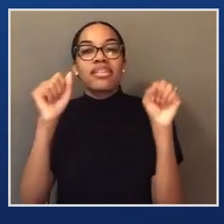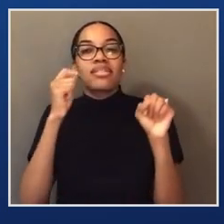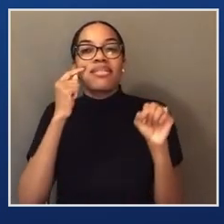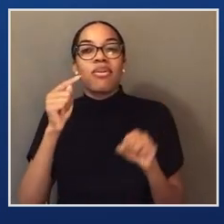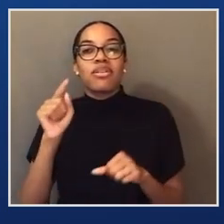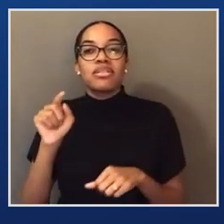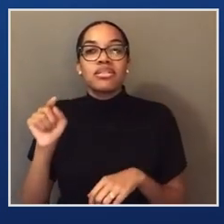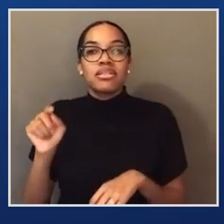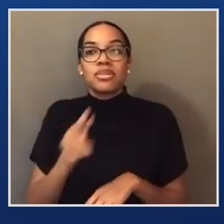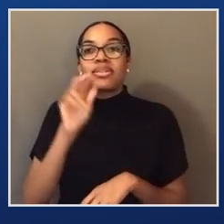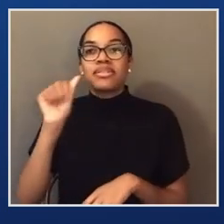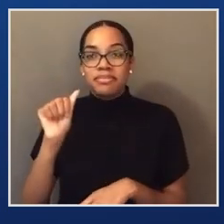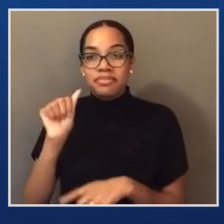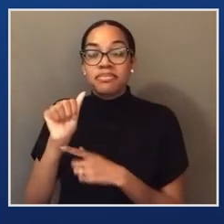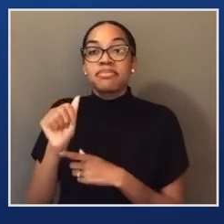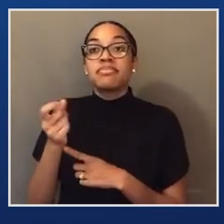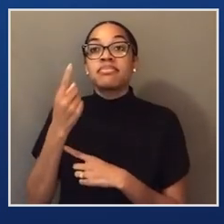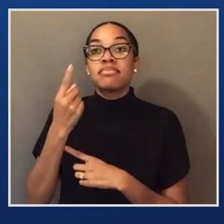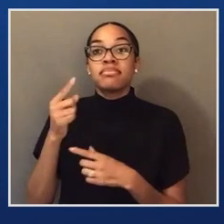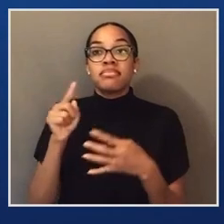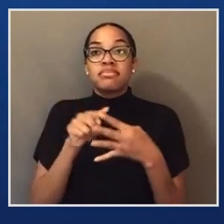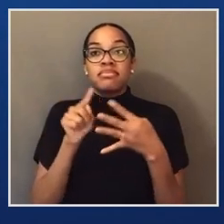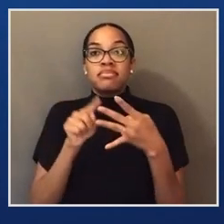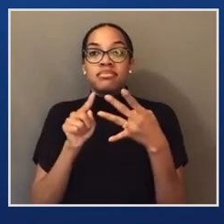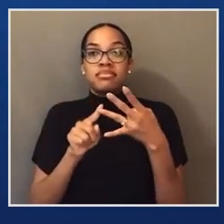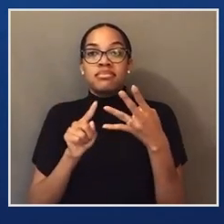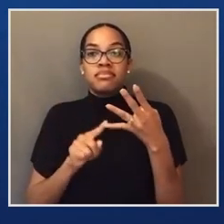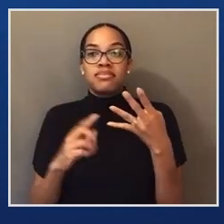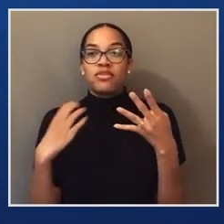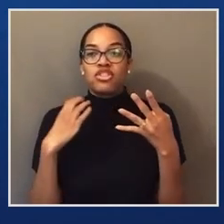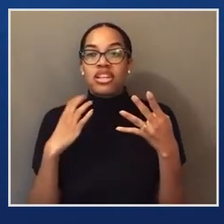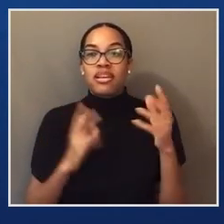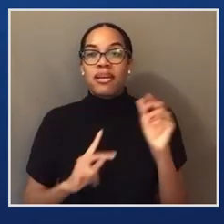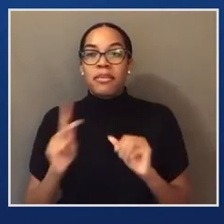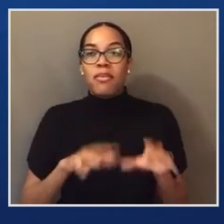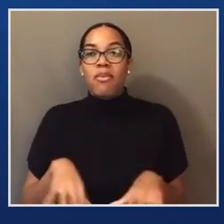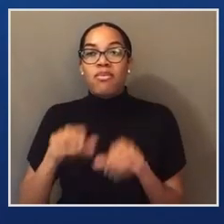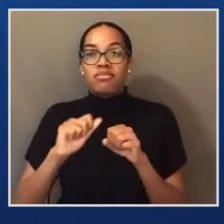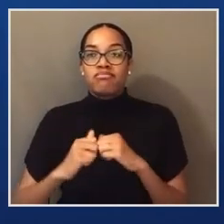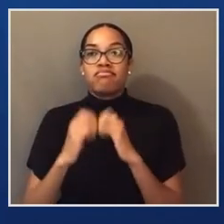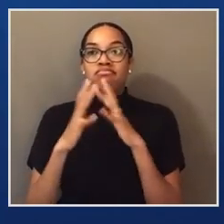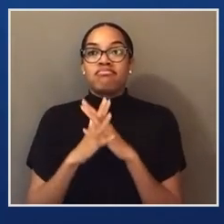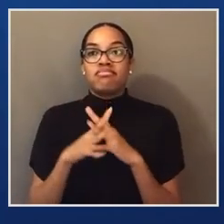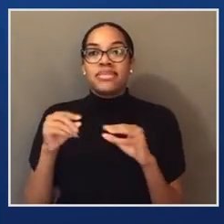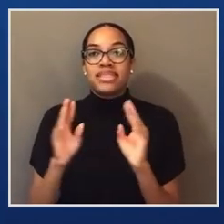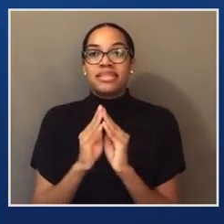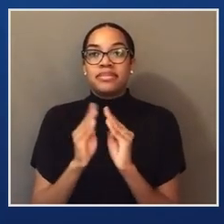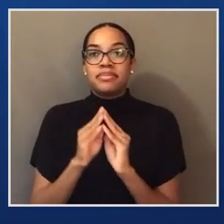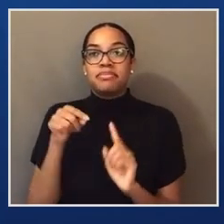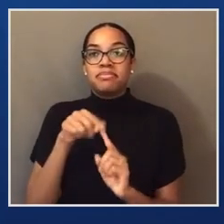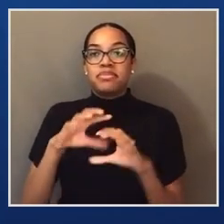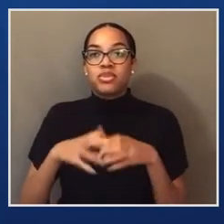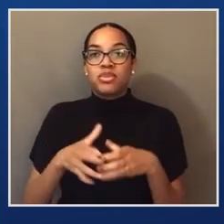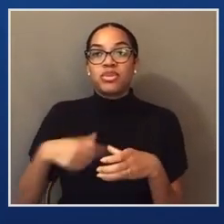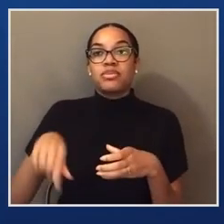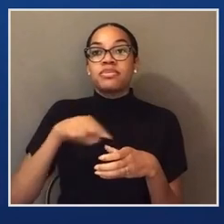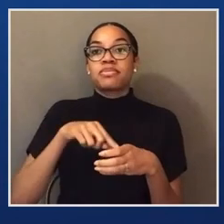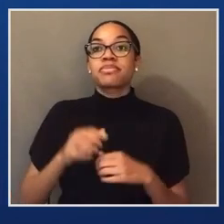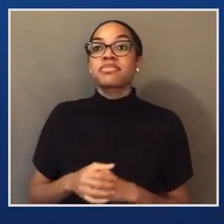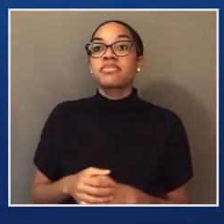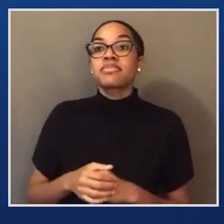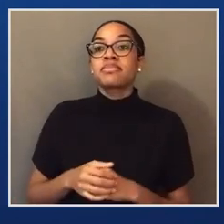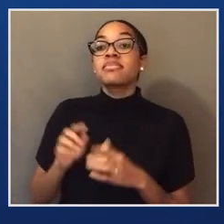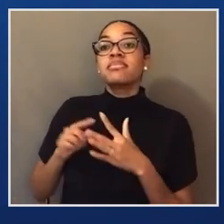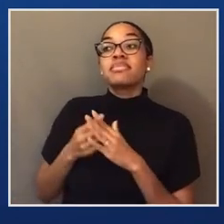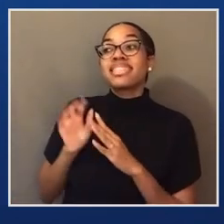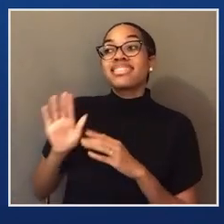co-chairs, William Fairfax, Robin Seniors, Rachel Shiniga, and myself, Nia Page. From the very beginning of his campaign,